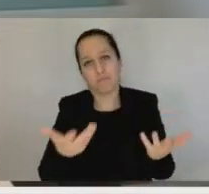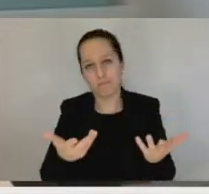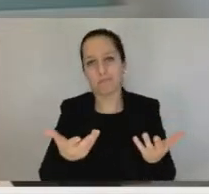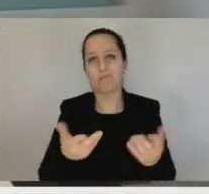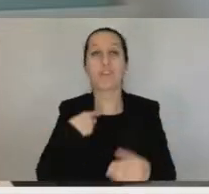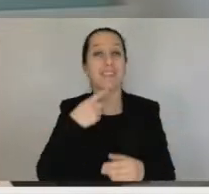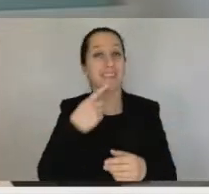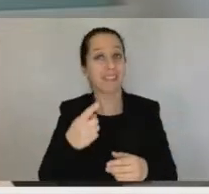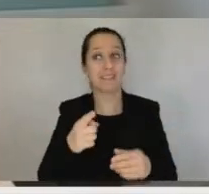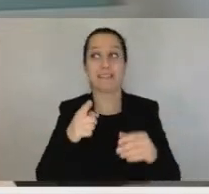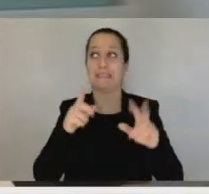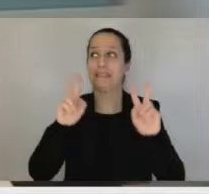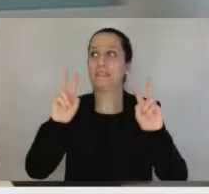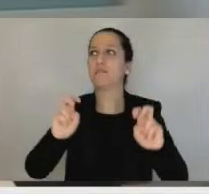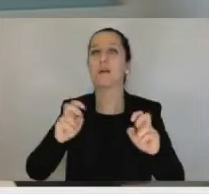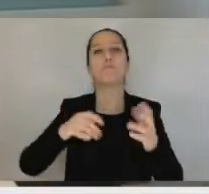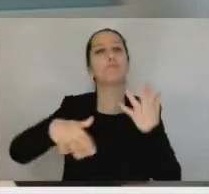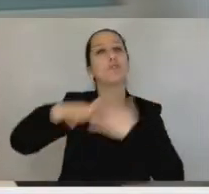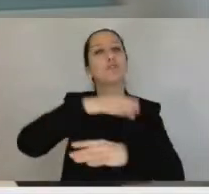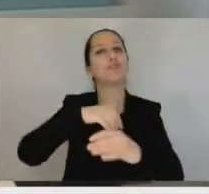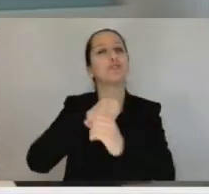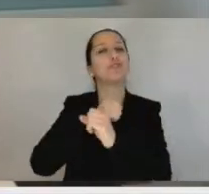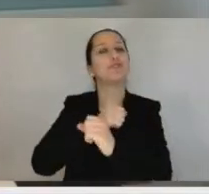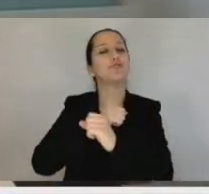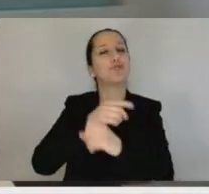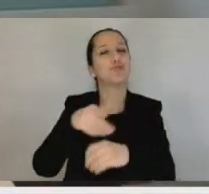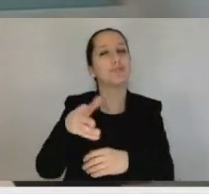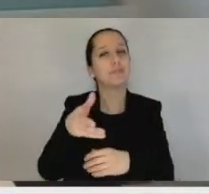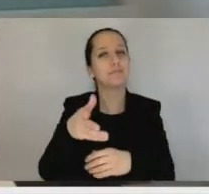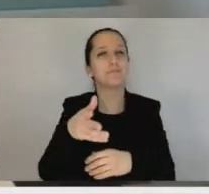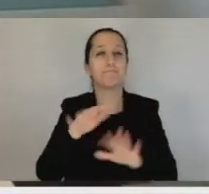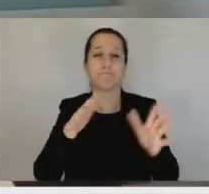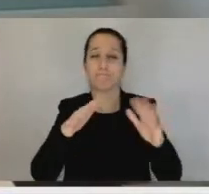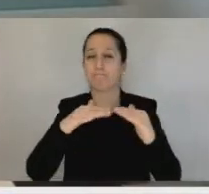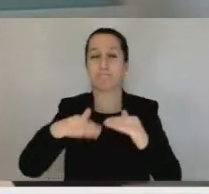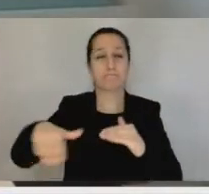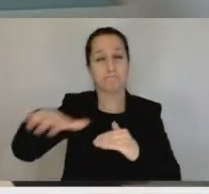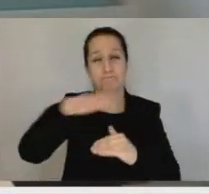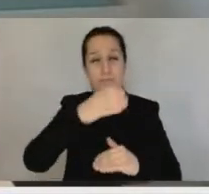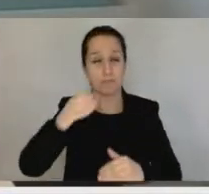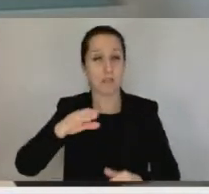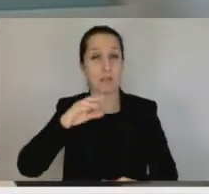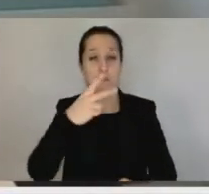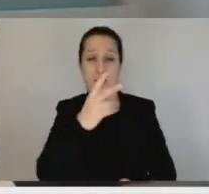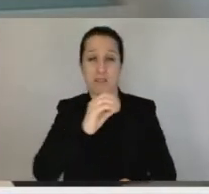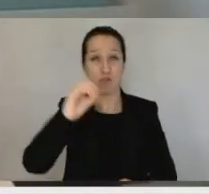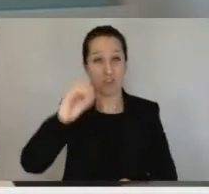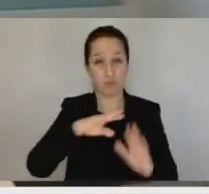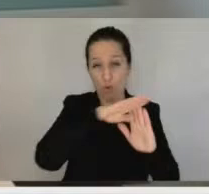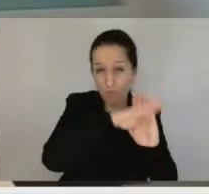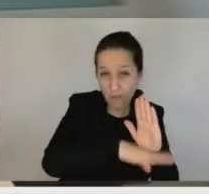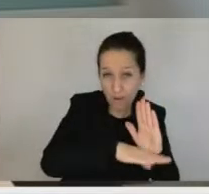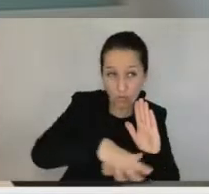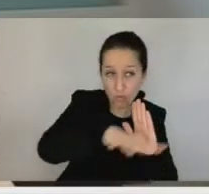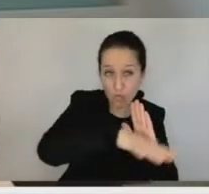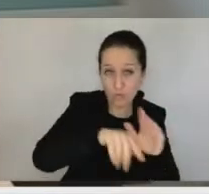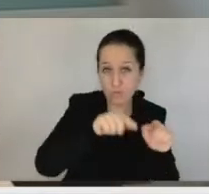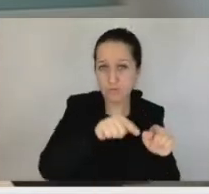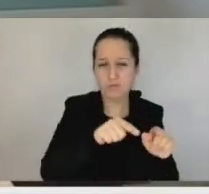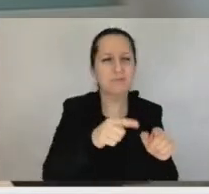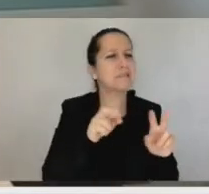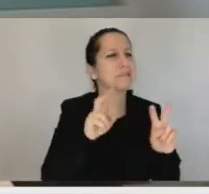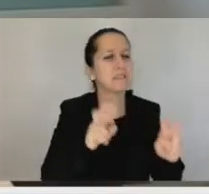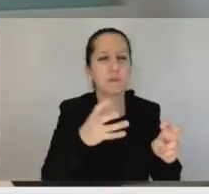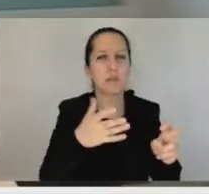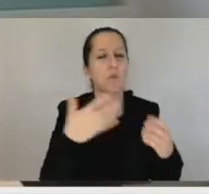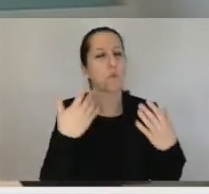bottom 20% is related to low under 5 mortality. So that would be consistent with